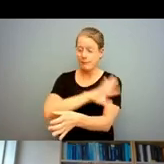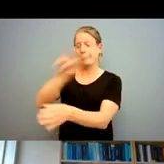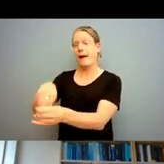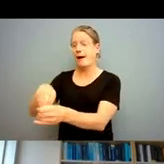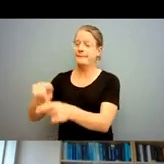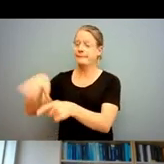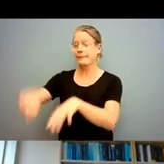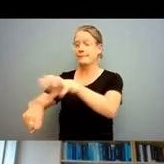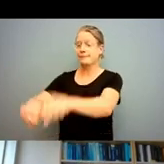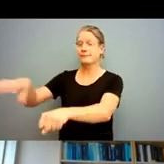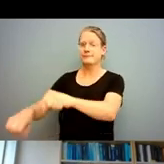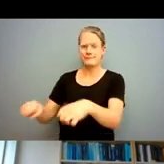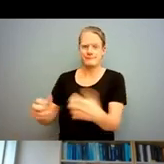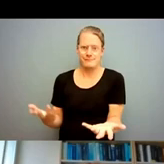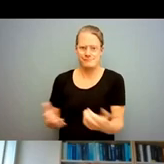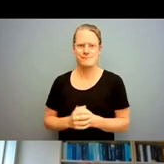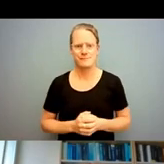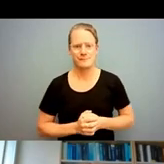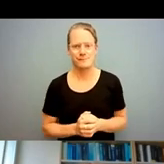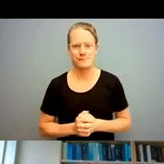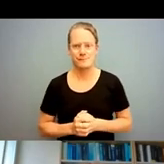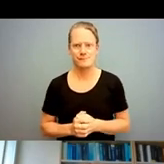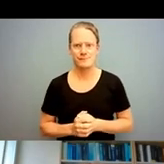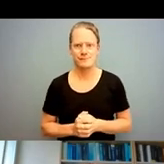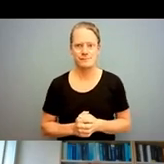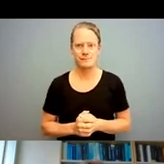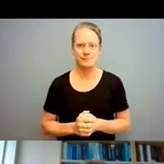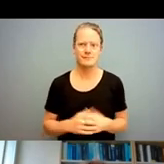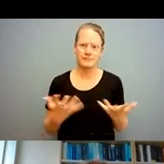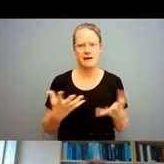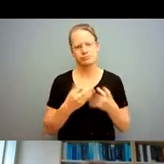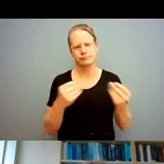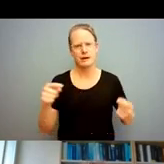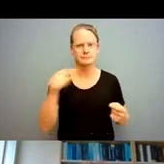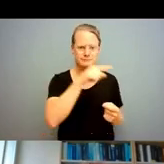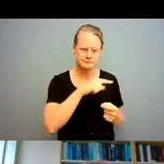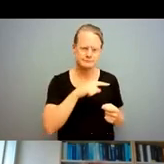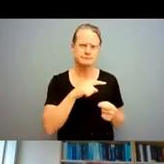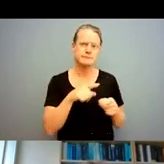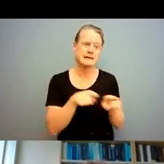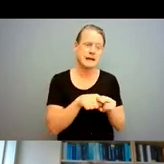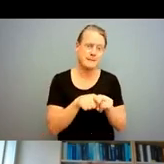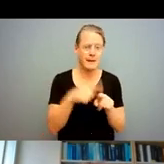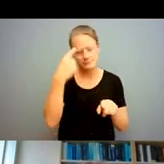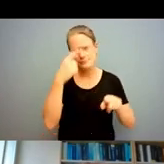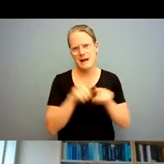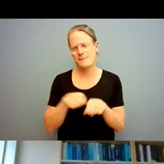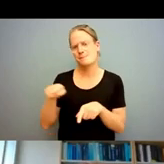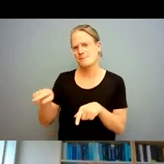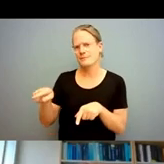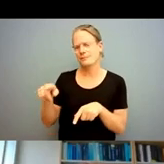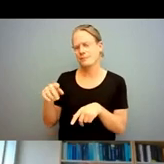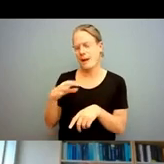bodies claim that the private sector should be held accountable for their own activities.